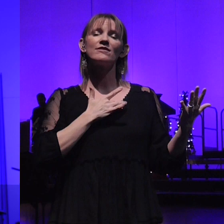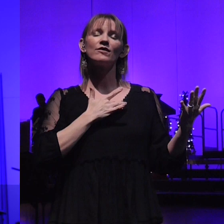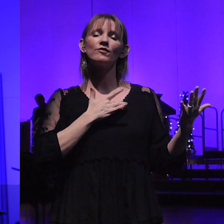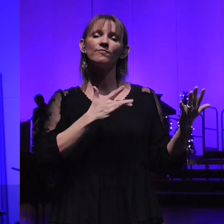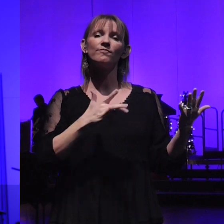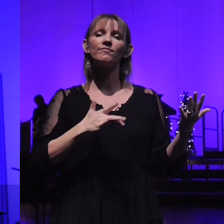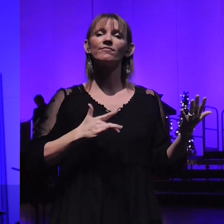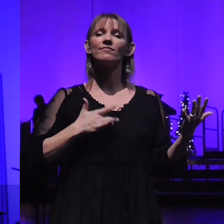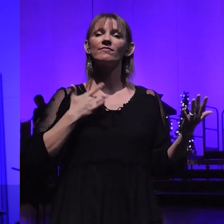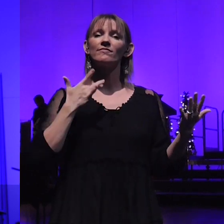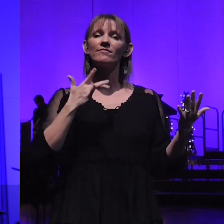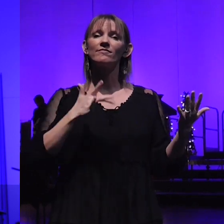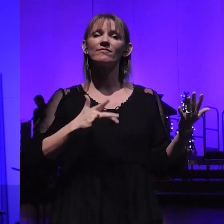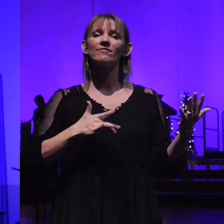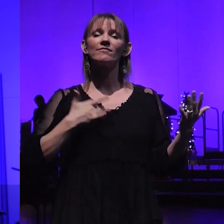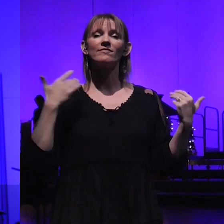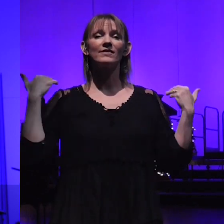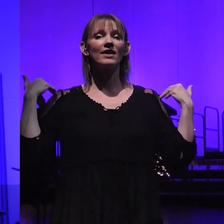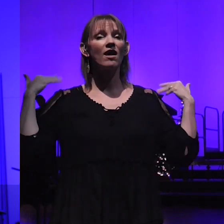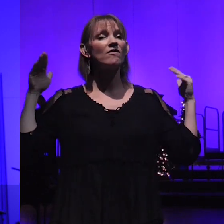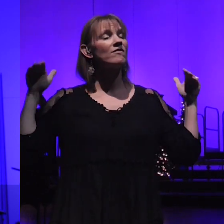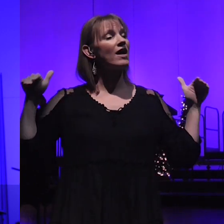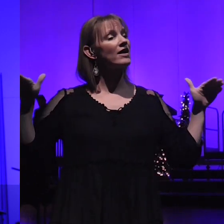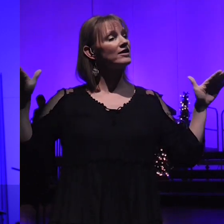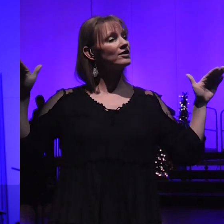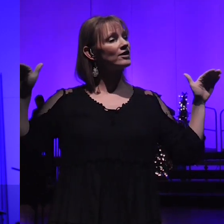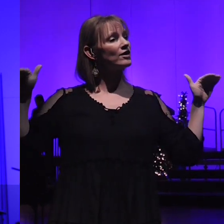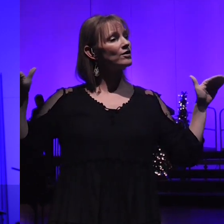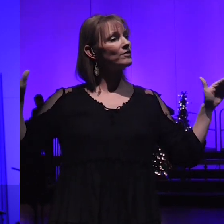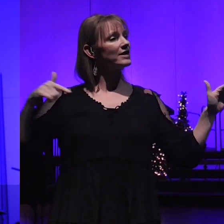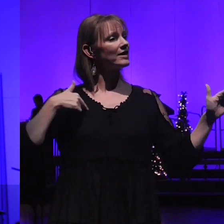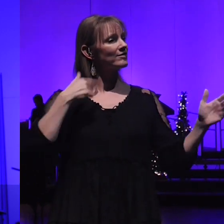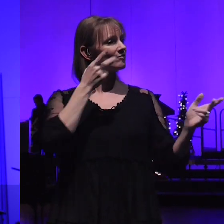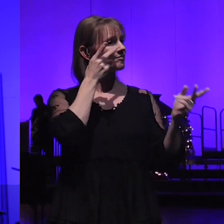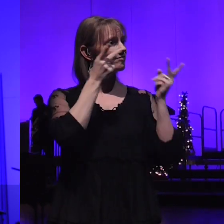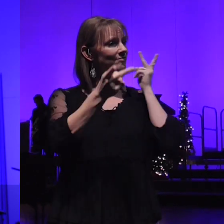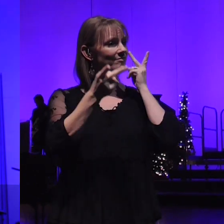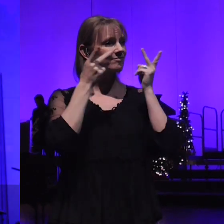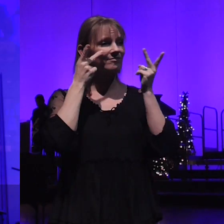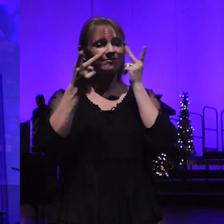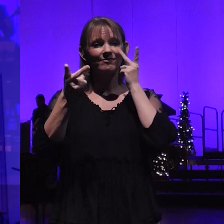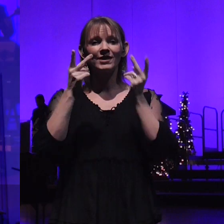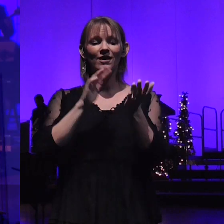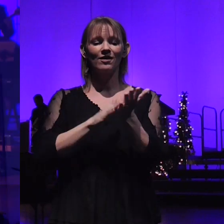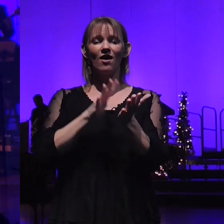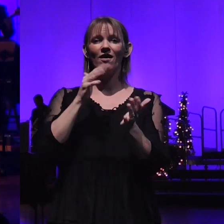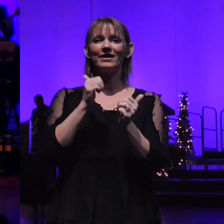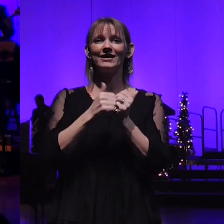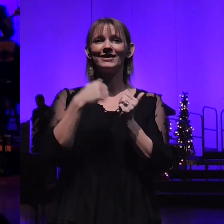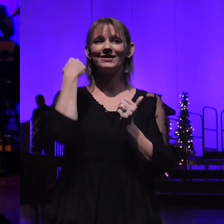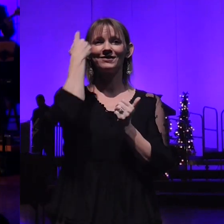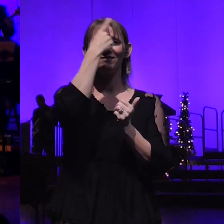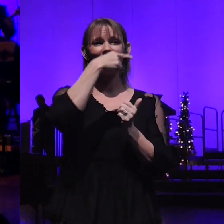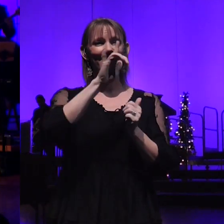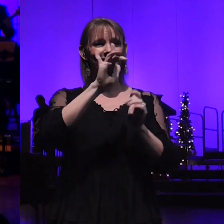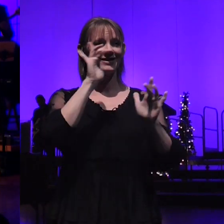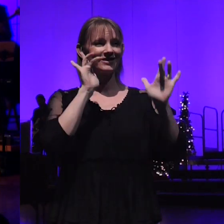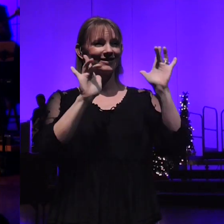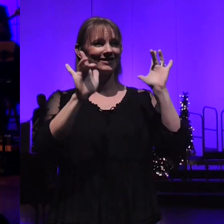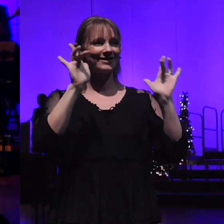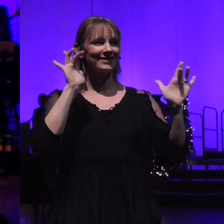grace. I can hear the brush of angel wings. I see glory on